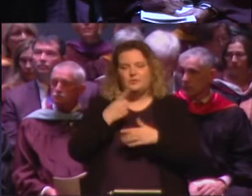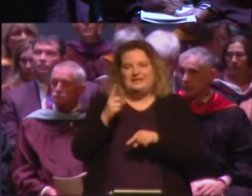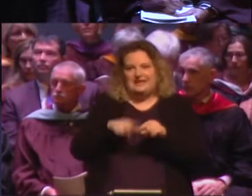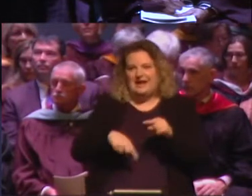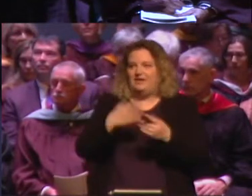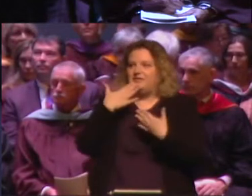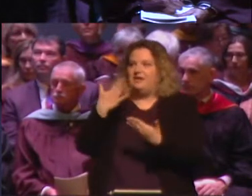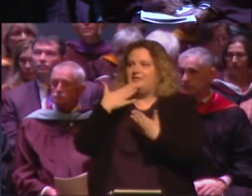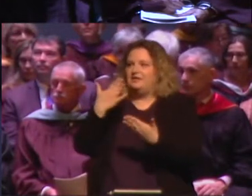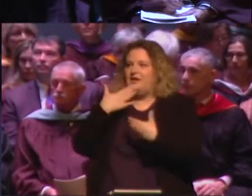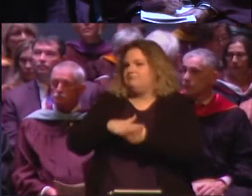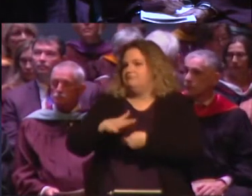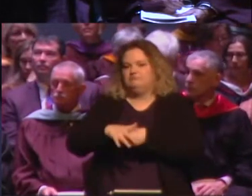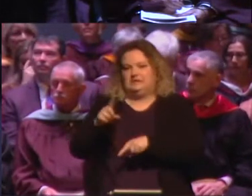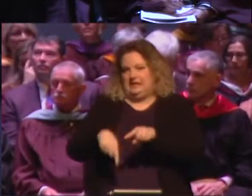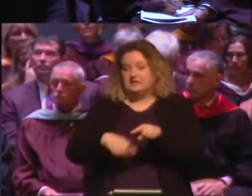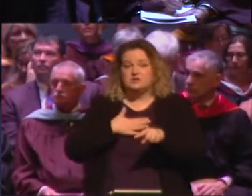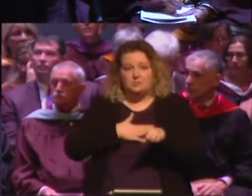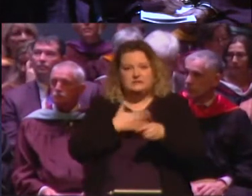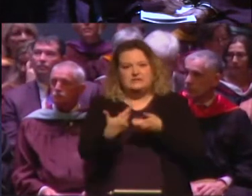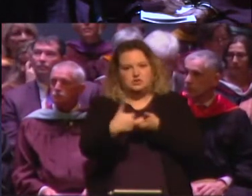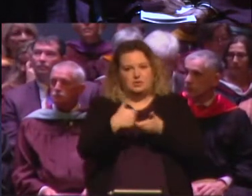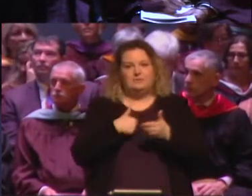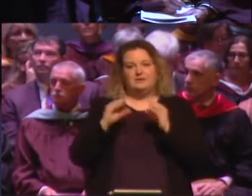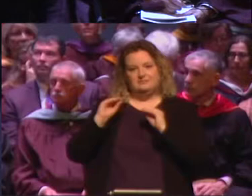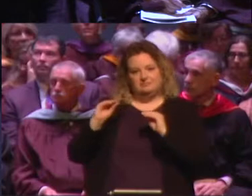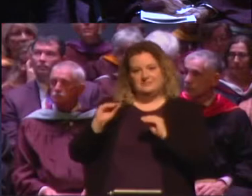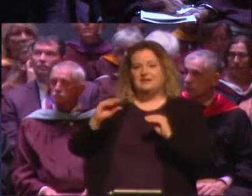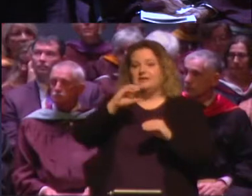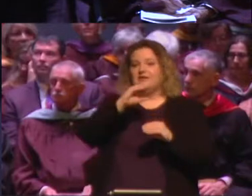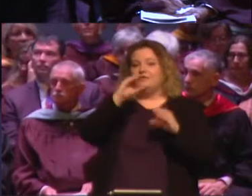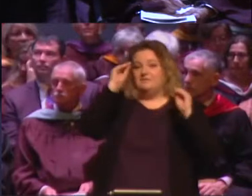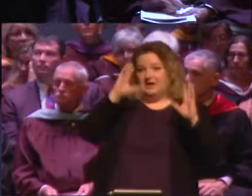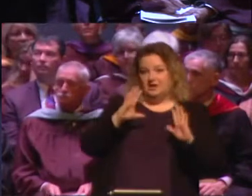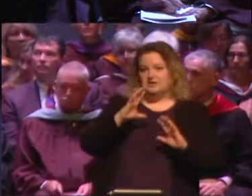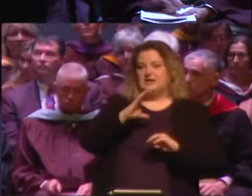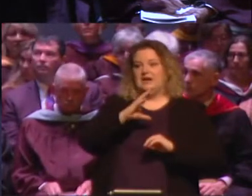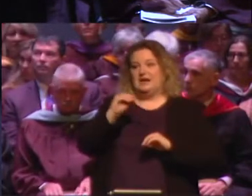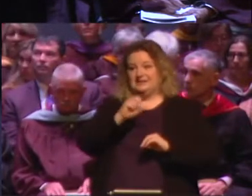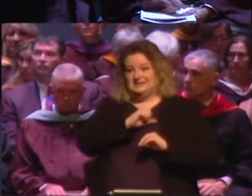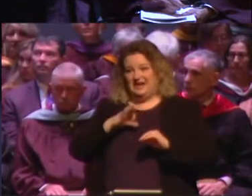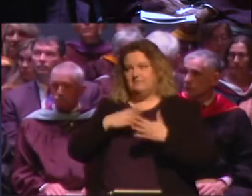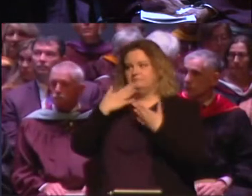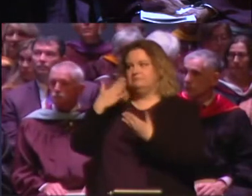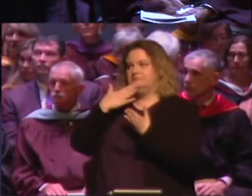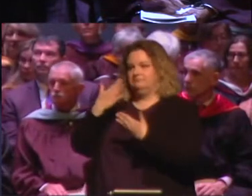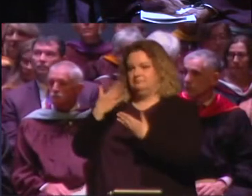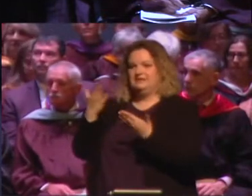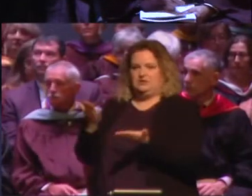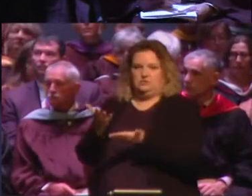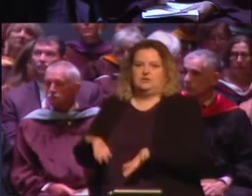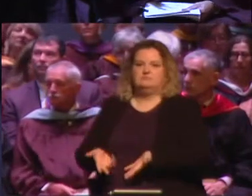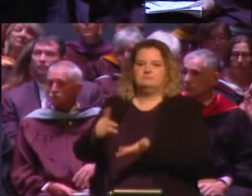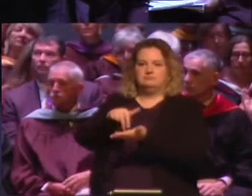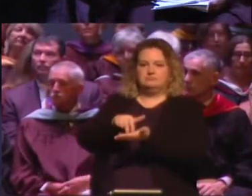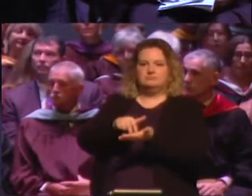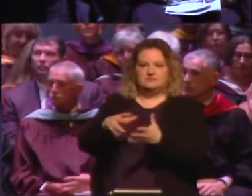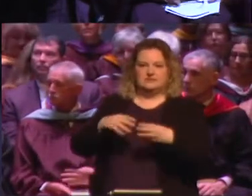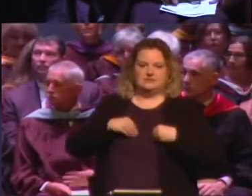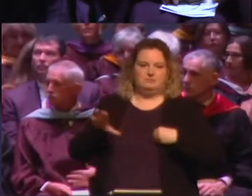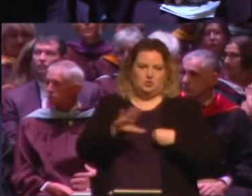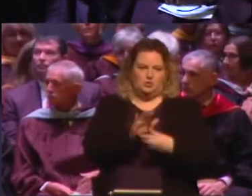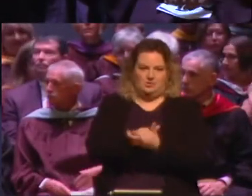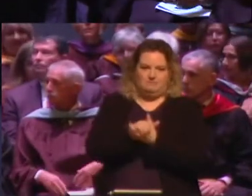to these individuals, so please join me in thanking the faculty and staff of Western Piedmont Community College as they stand to receive your